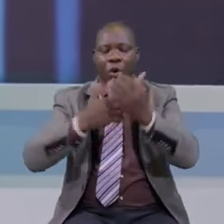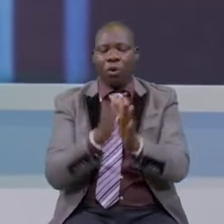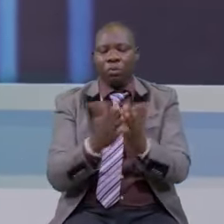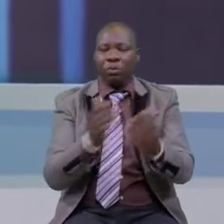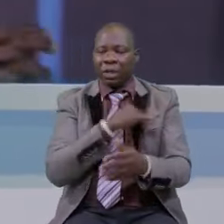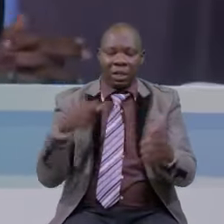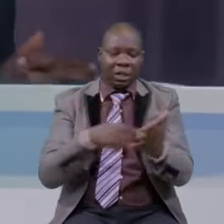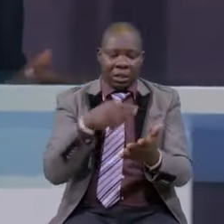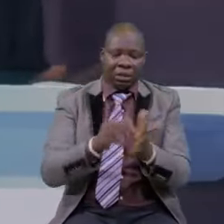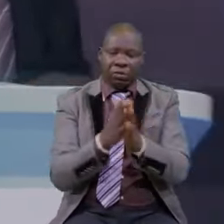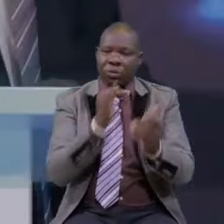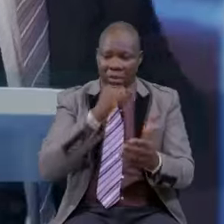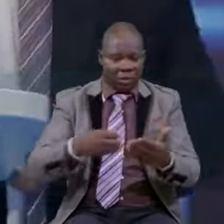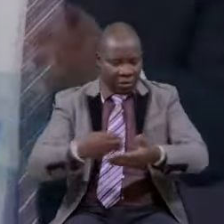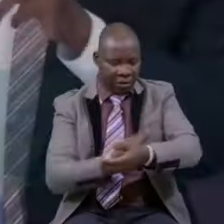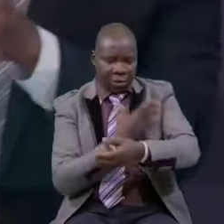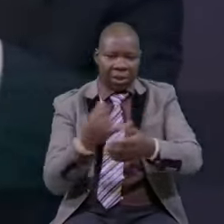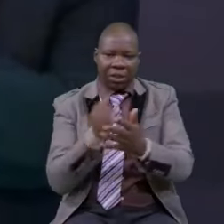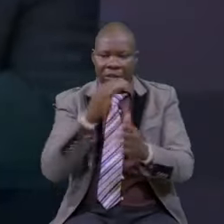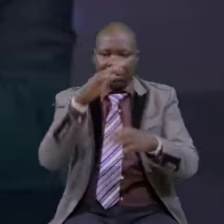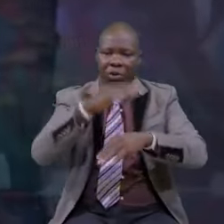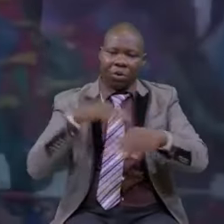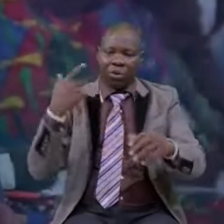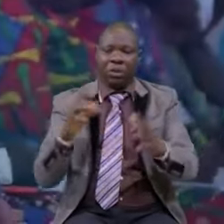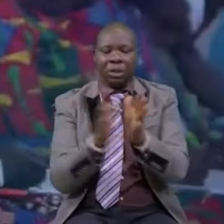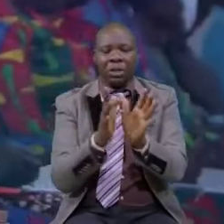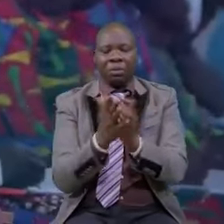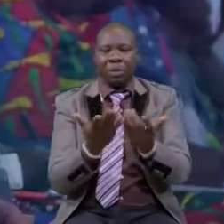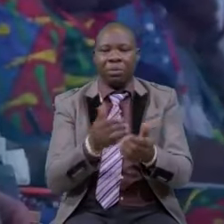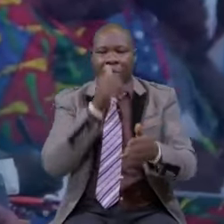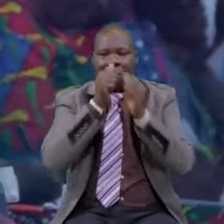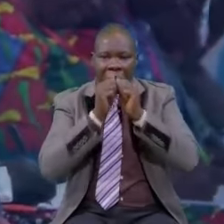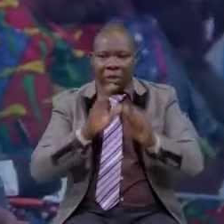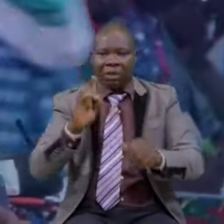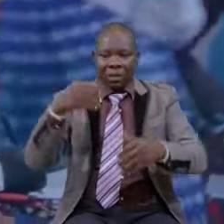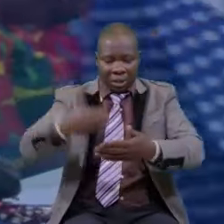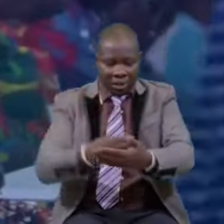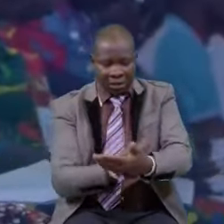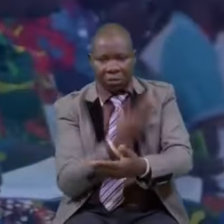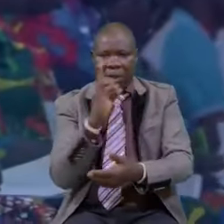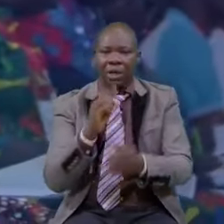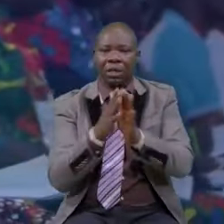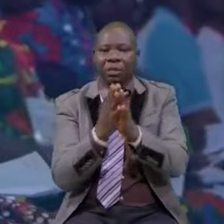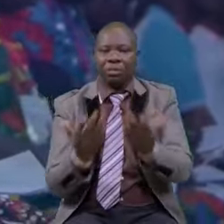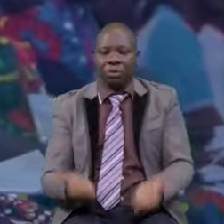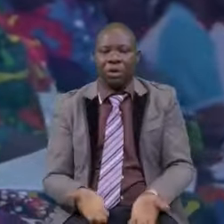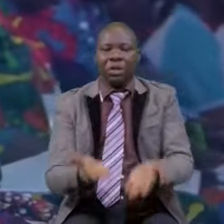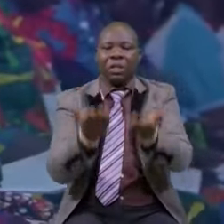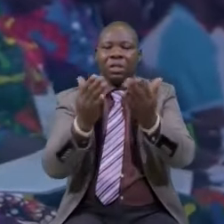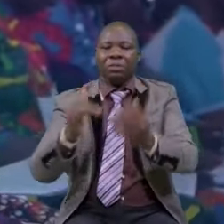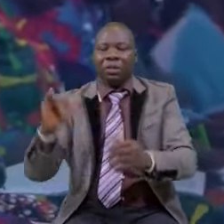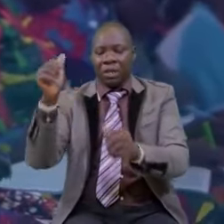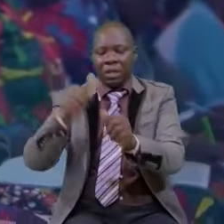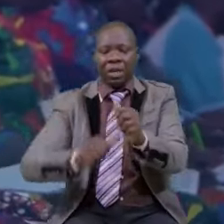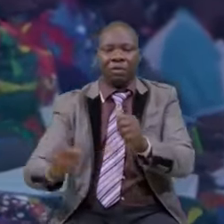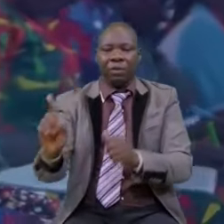inspired. It's called the Bible, blessed, inspired book, lifting everyone. Look